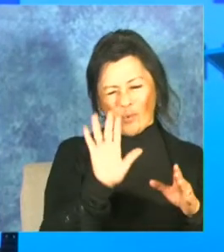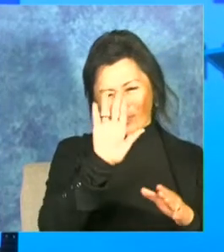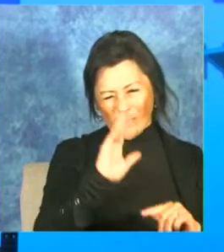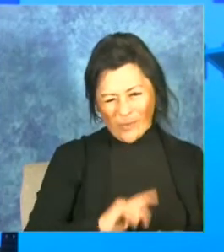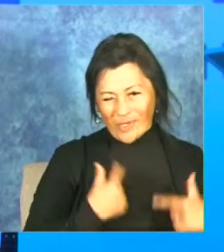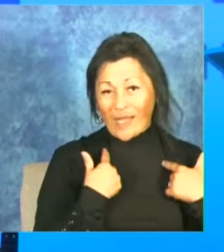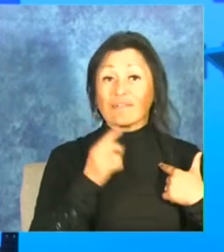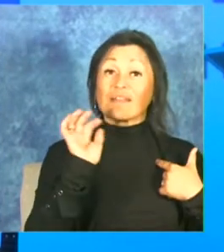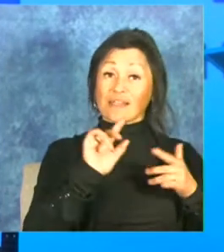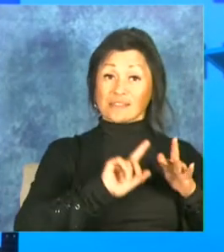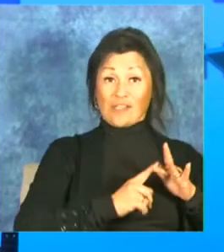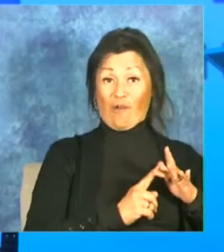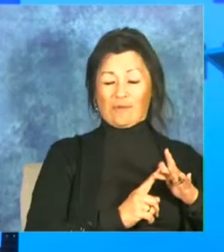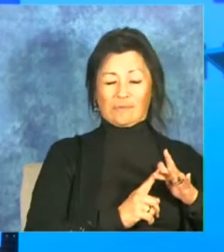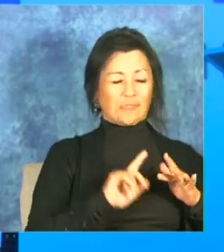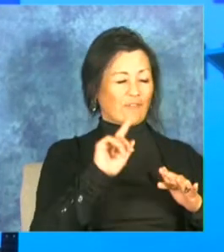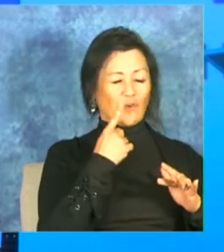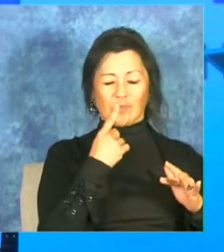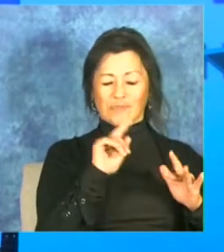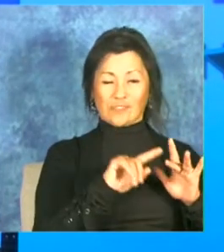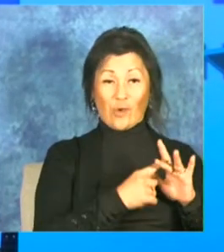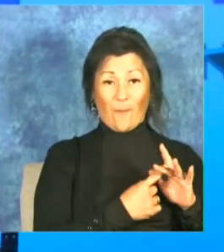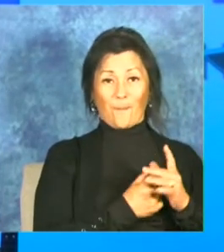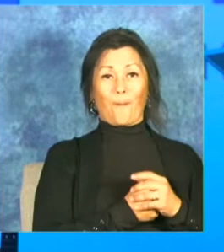That's the starting point.